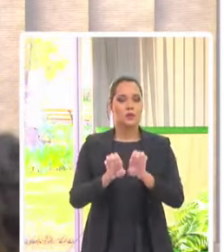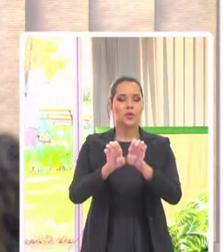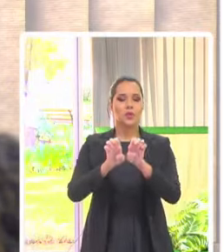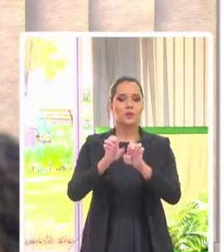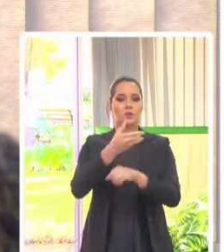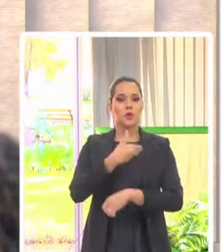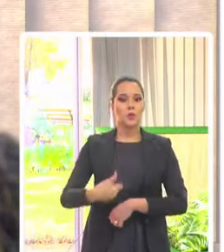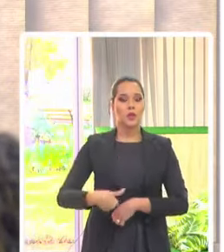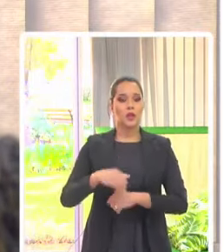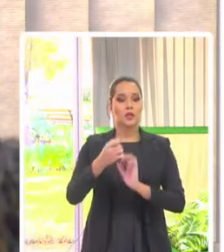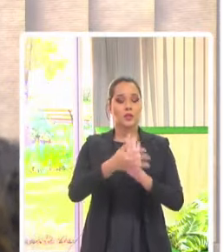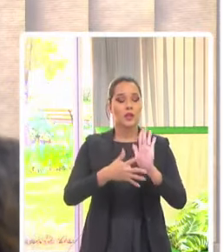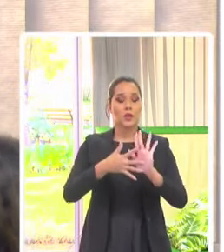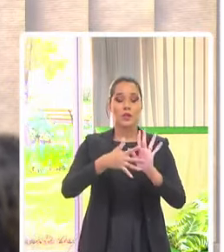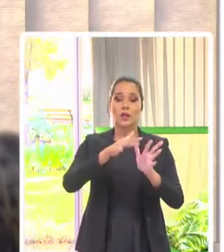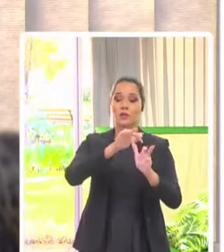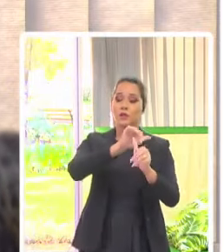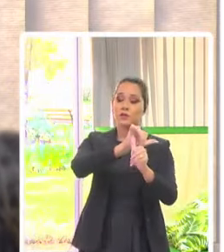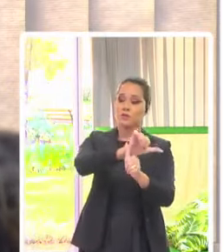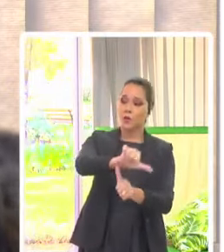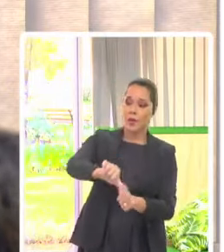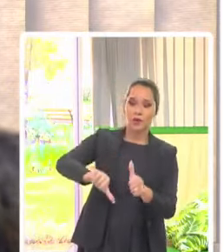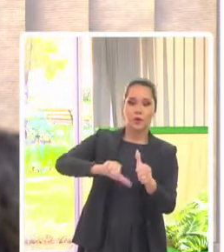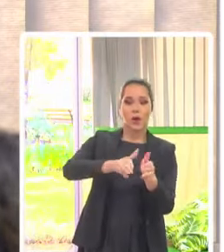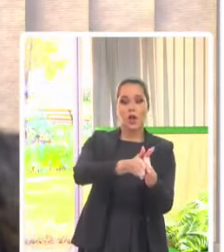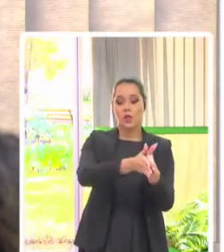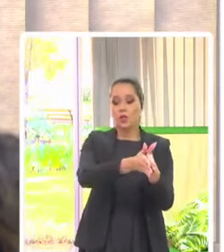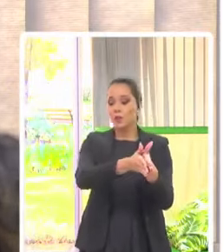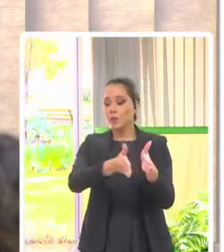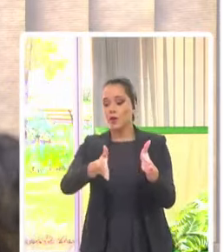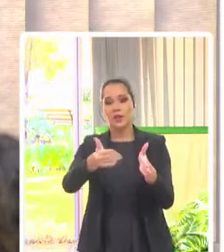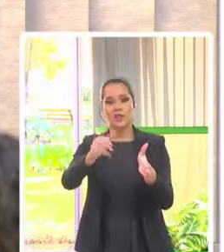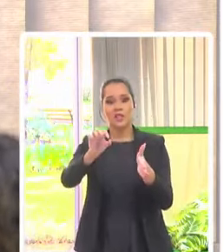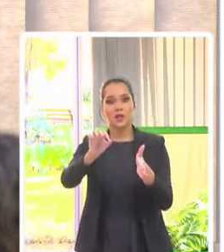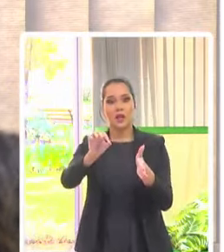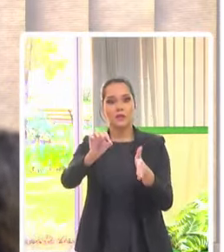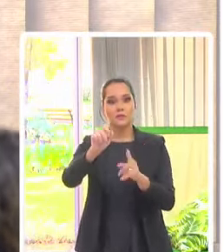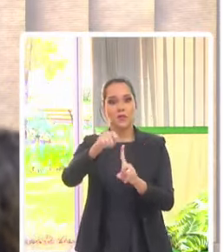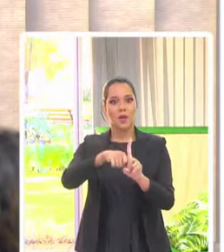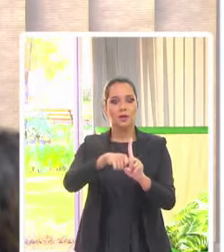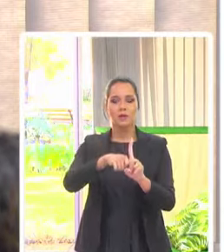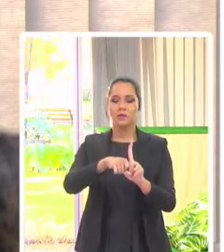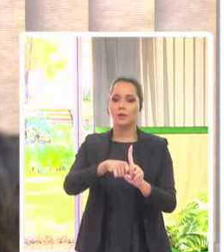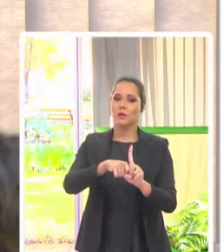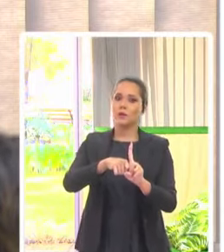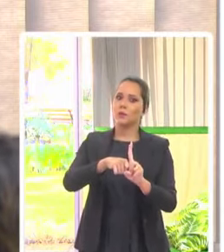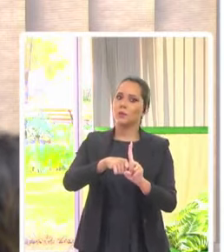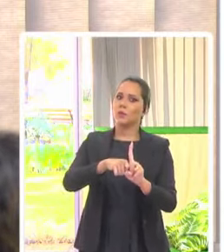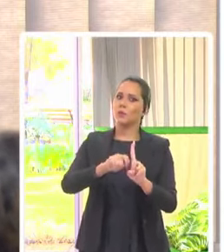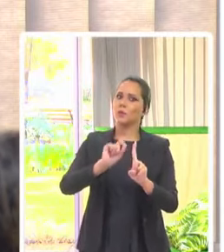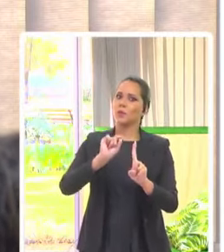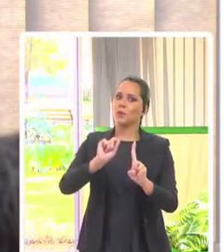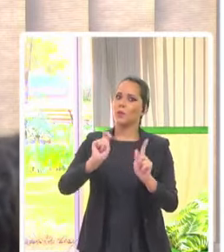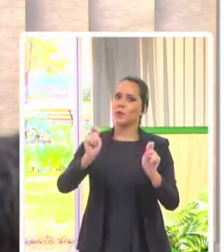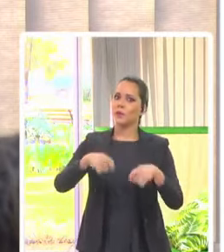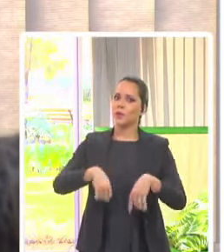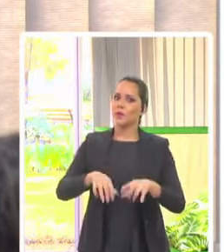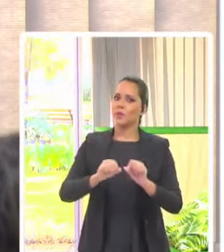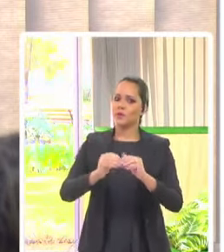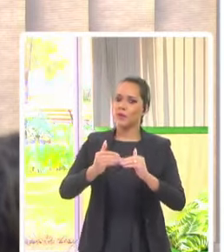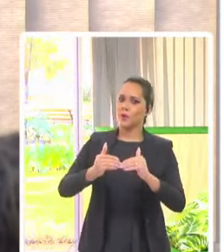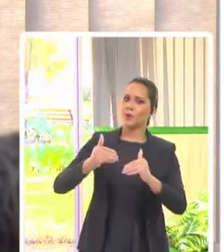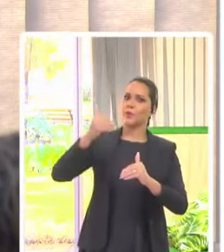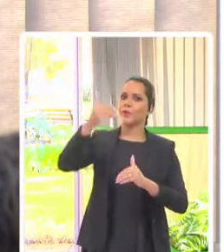in a 10-month period, I imagine which could be part of the next wave of innovations, and I